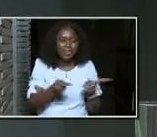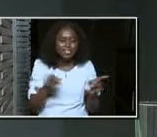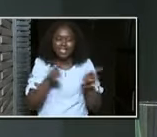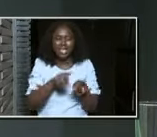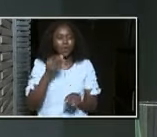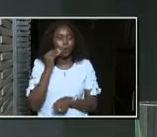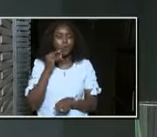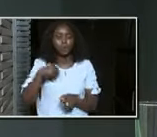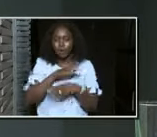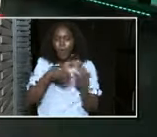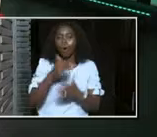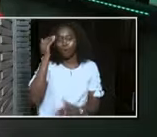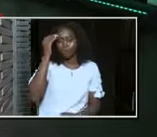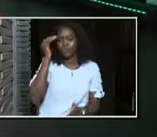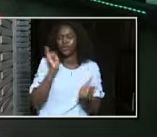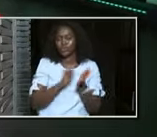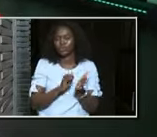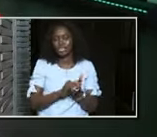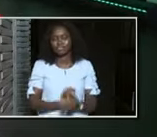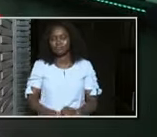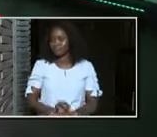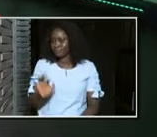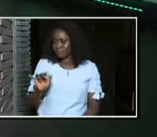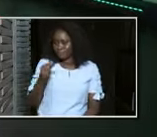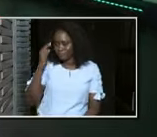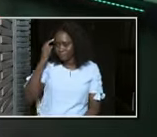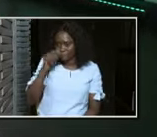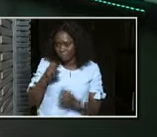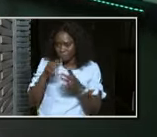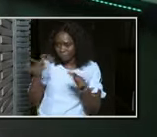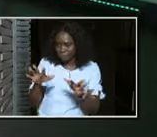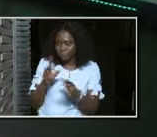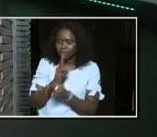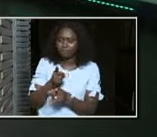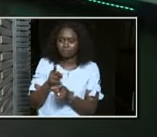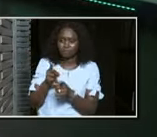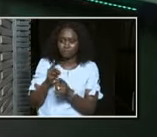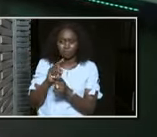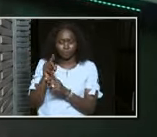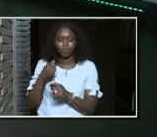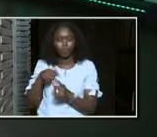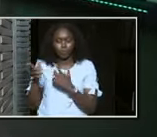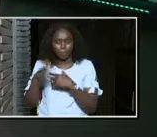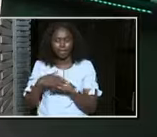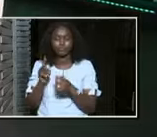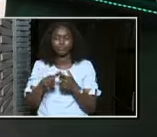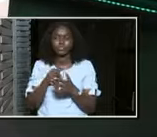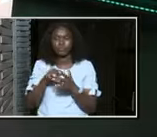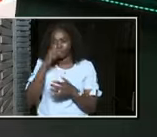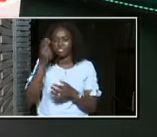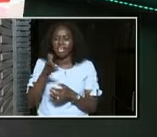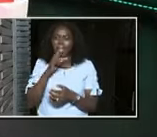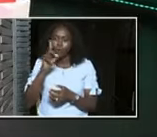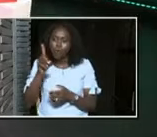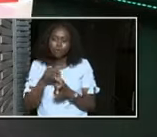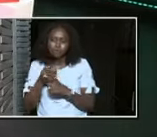that. And I think when you finish answering the question of restructuring, we will come back to this because there are one or two solutions